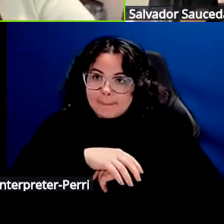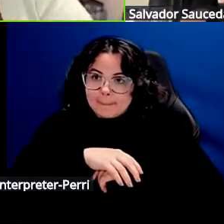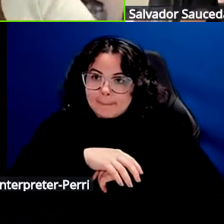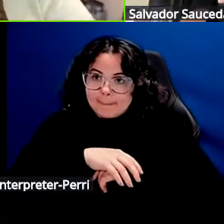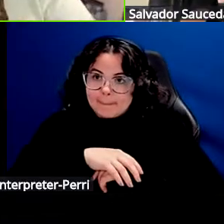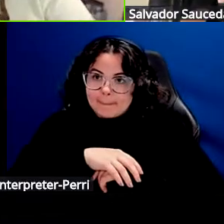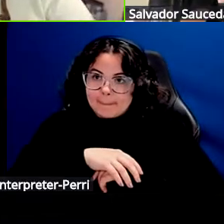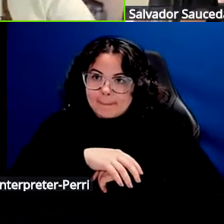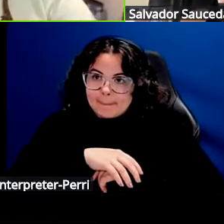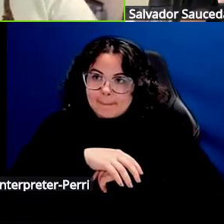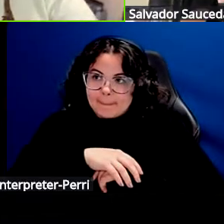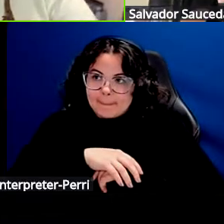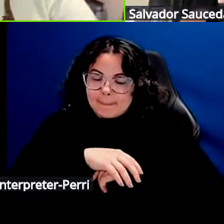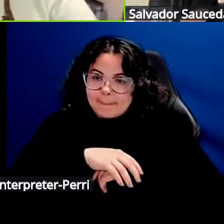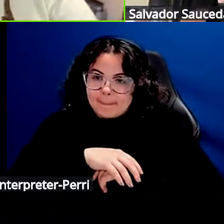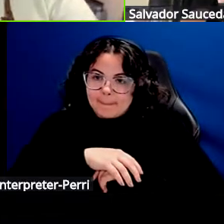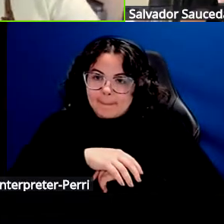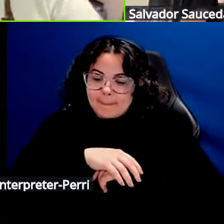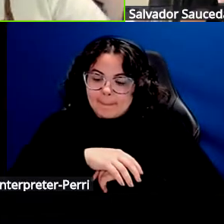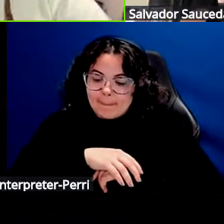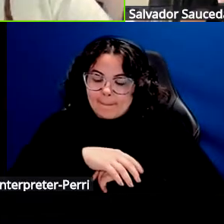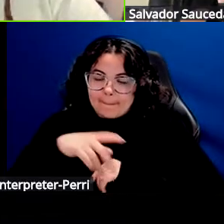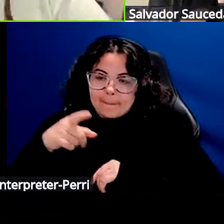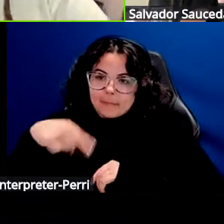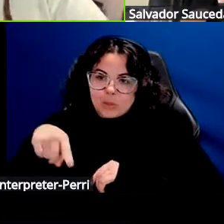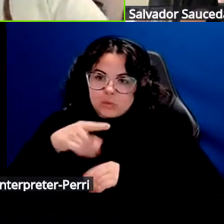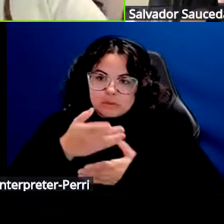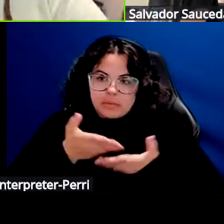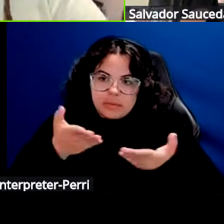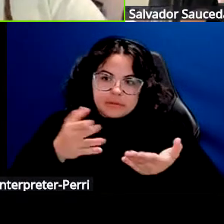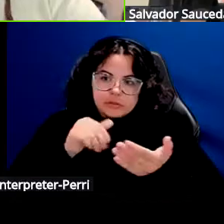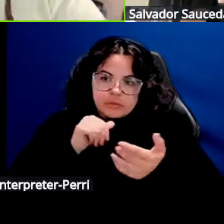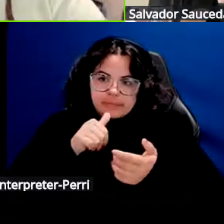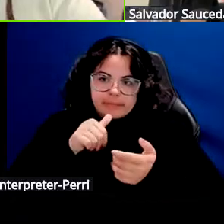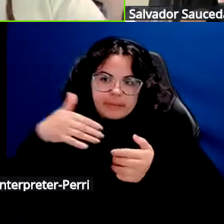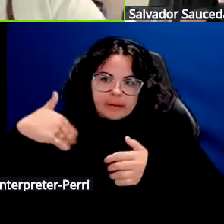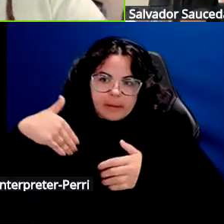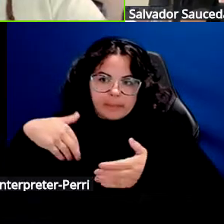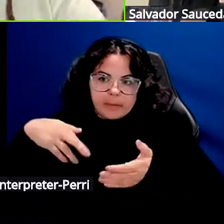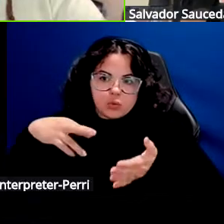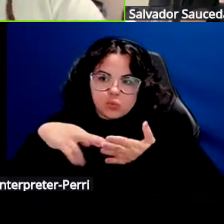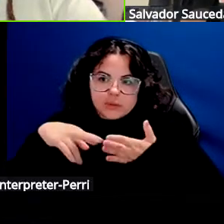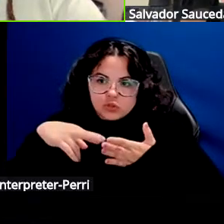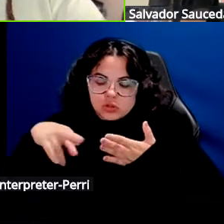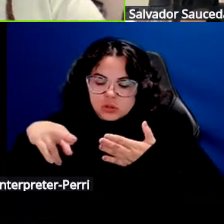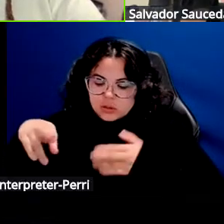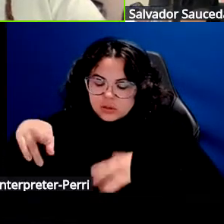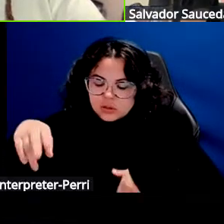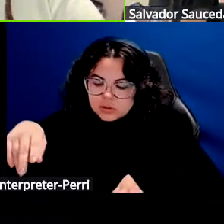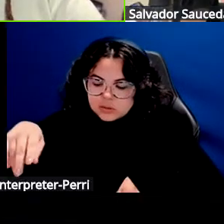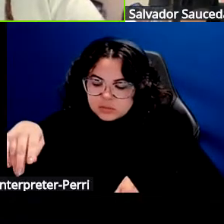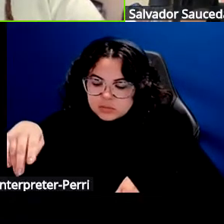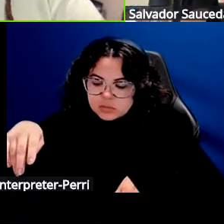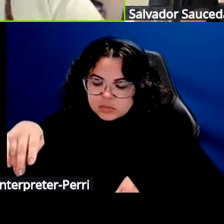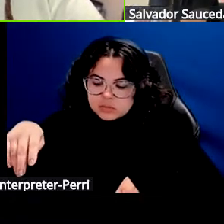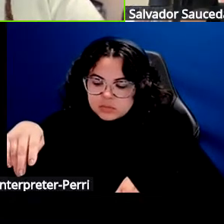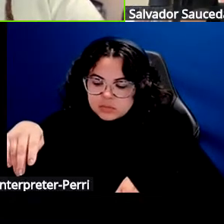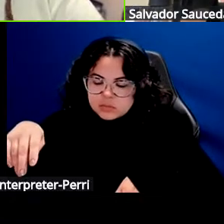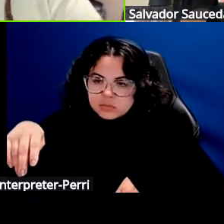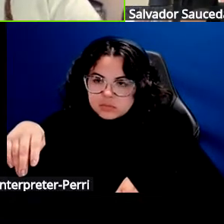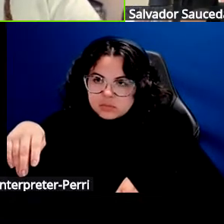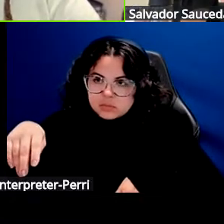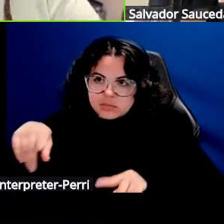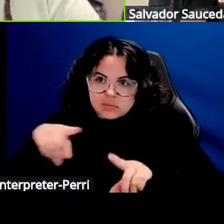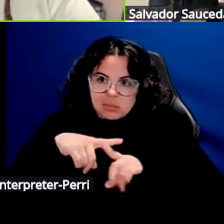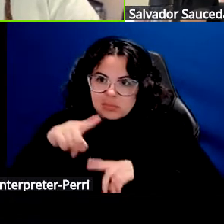been, those items have not been researched. But because I